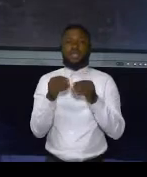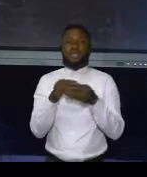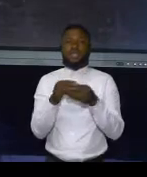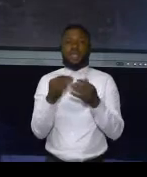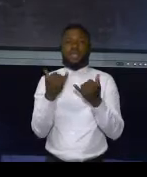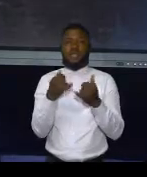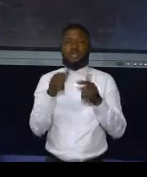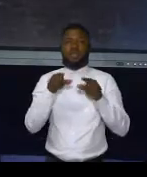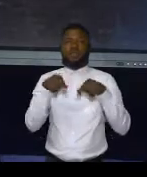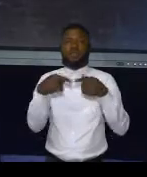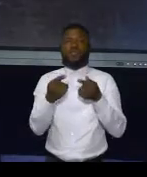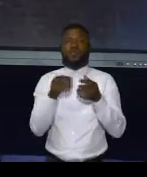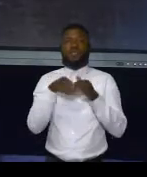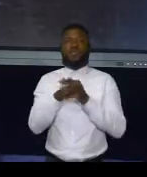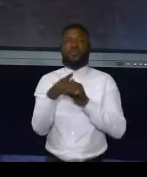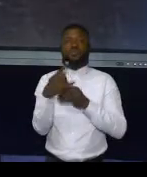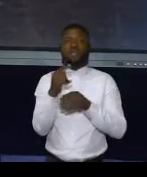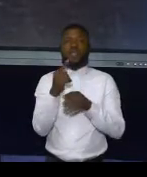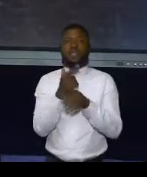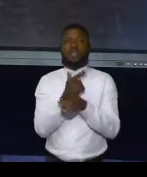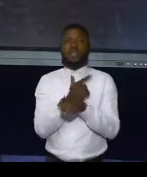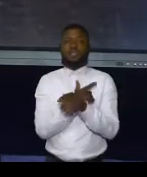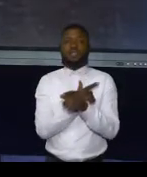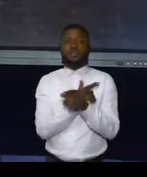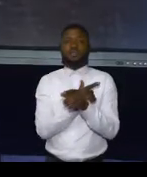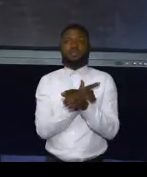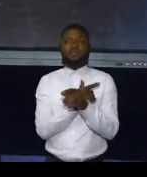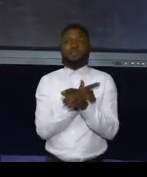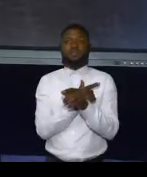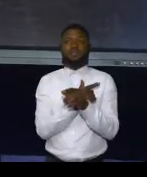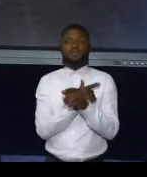sentence. Now, let's go into the lesson.